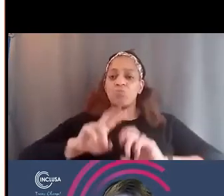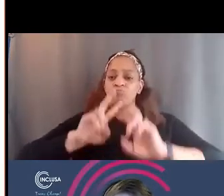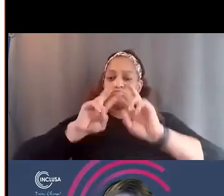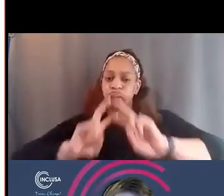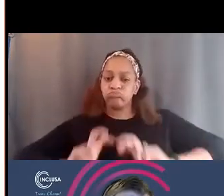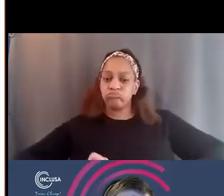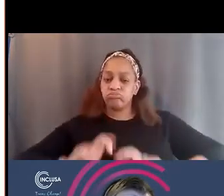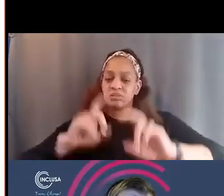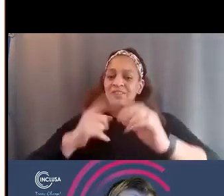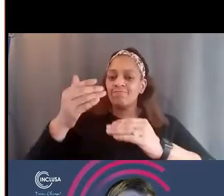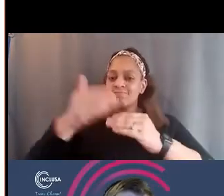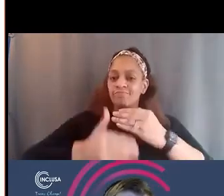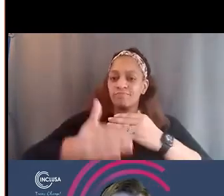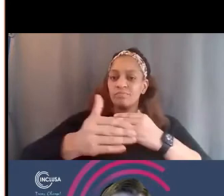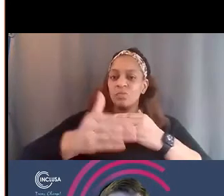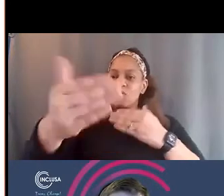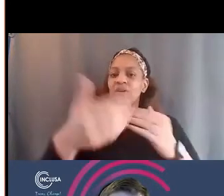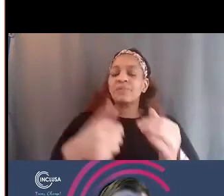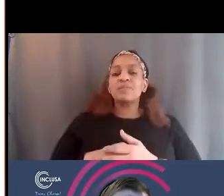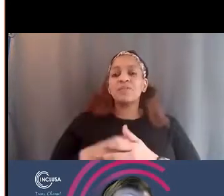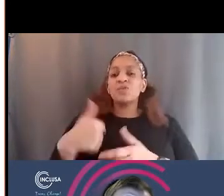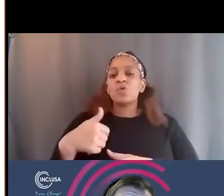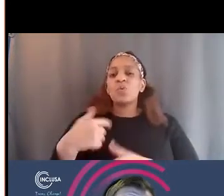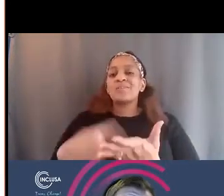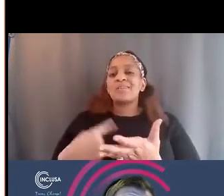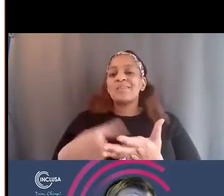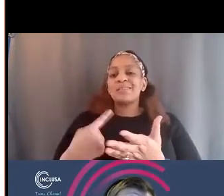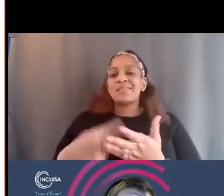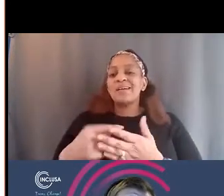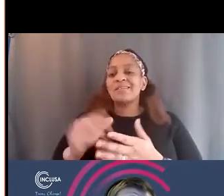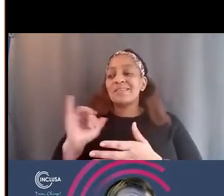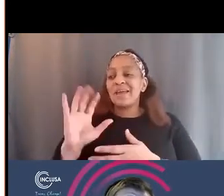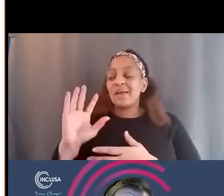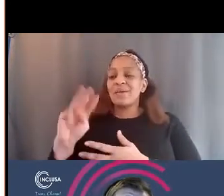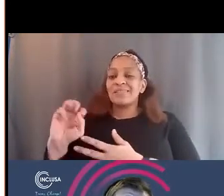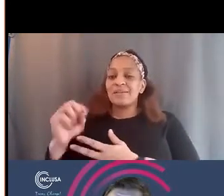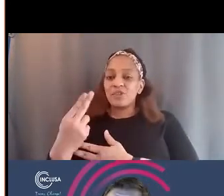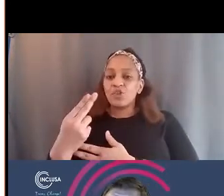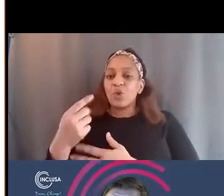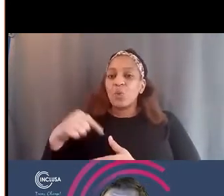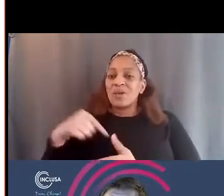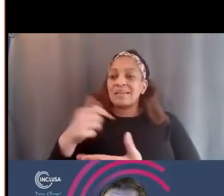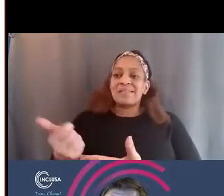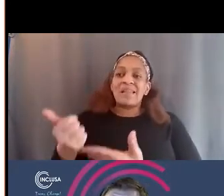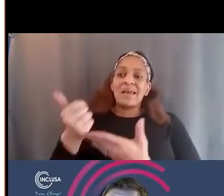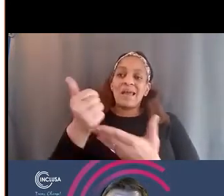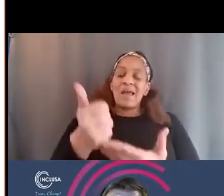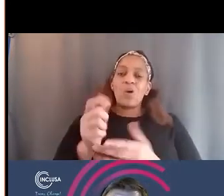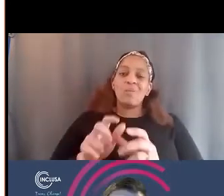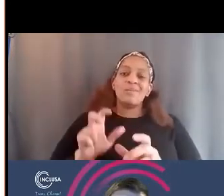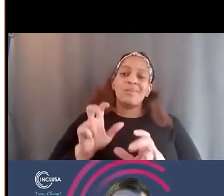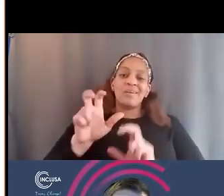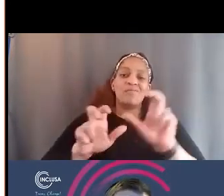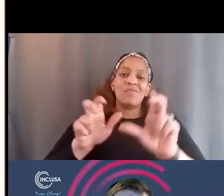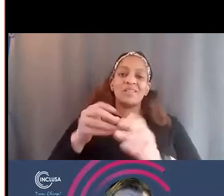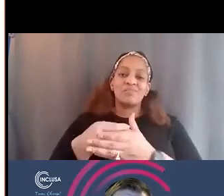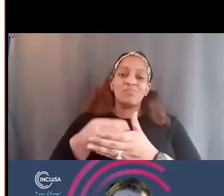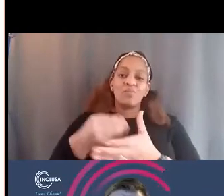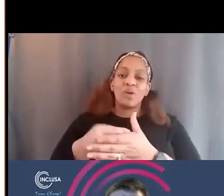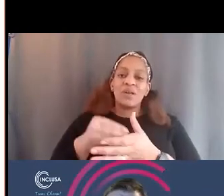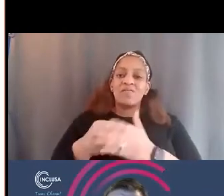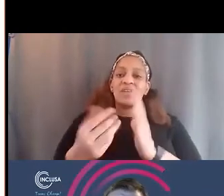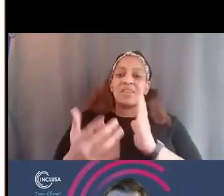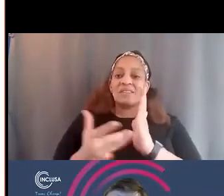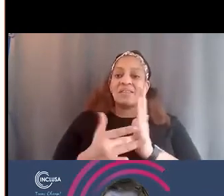was spoken earlier, which is happening in Michigan, we really needed to invest in technical assistance. We recognized that we could not